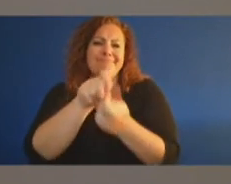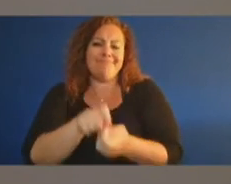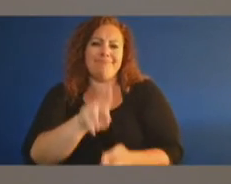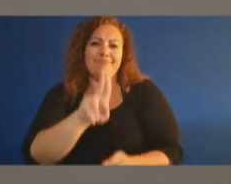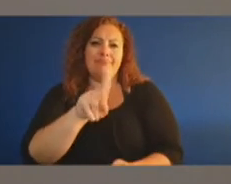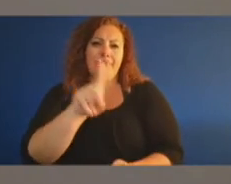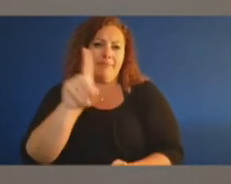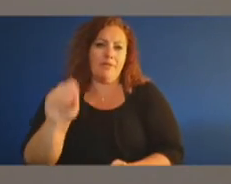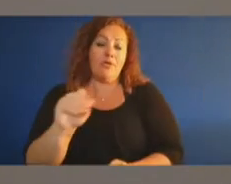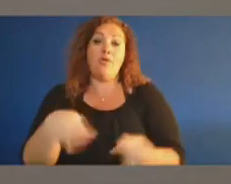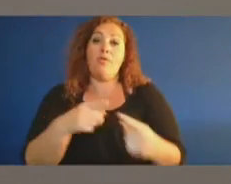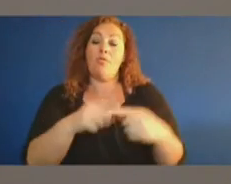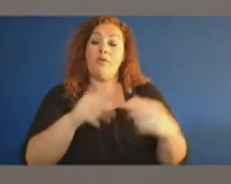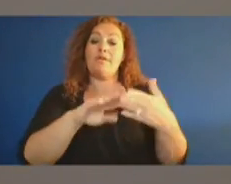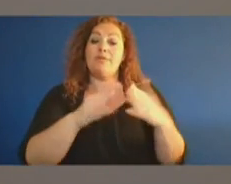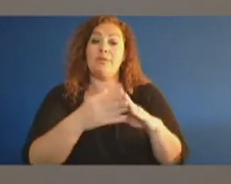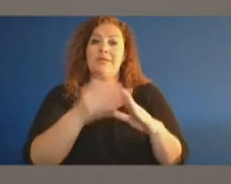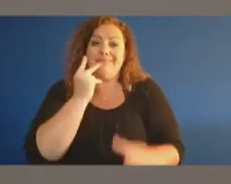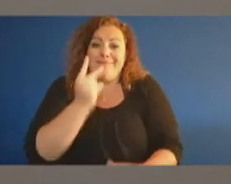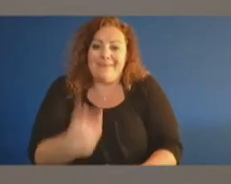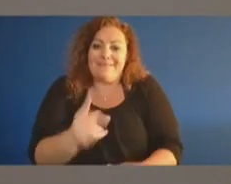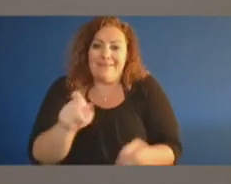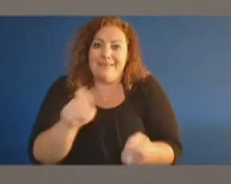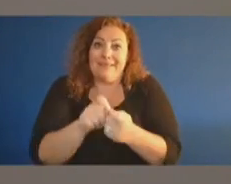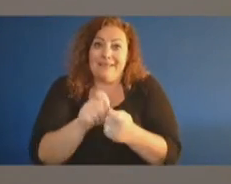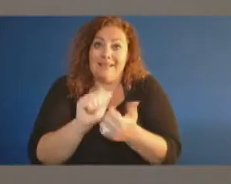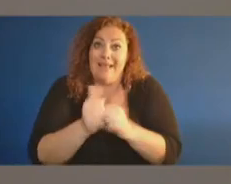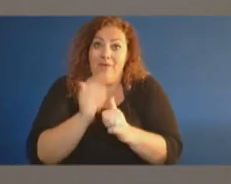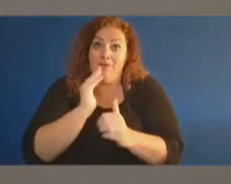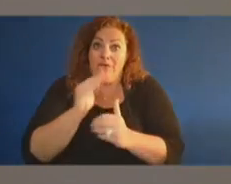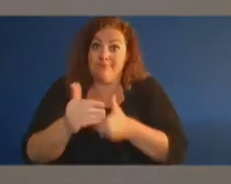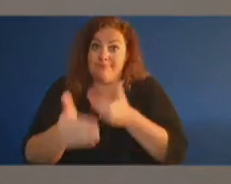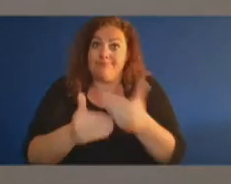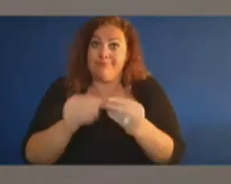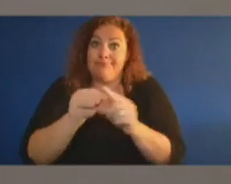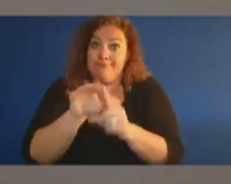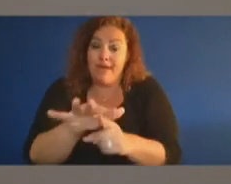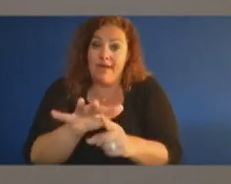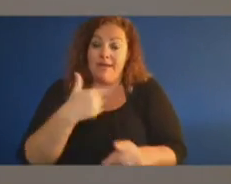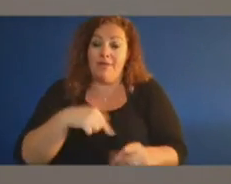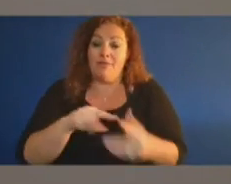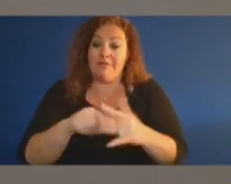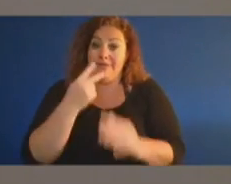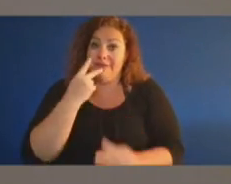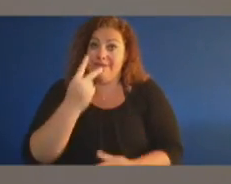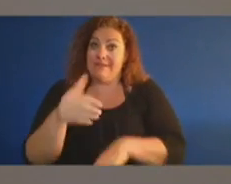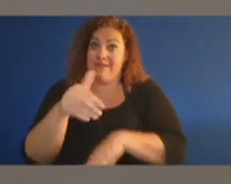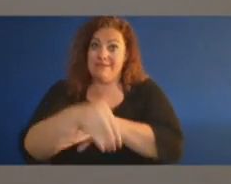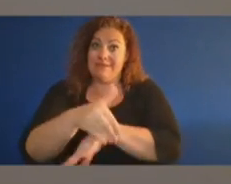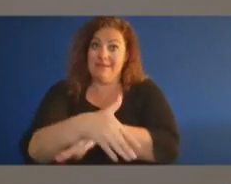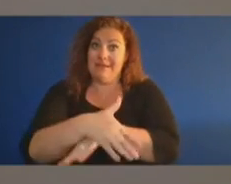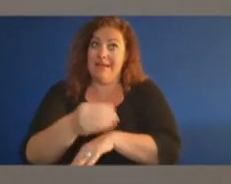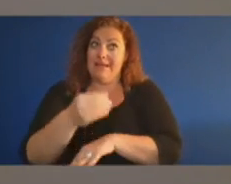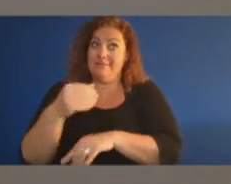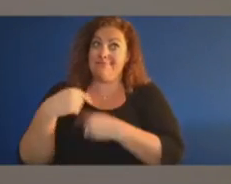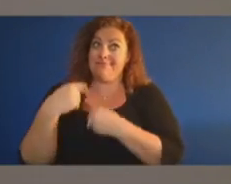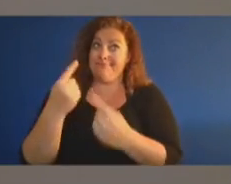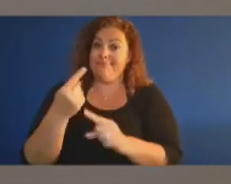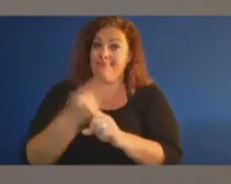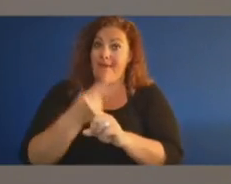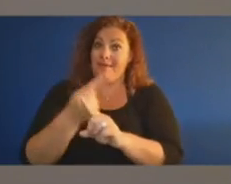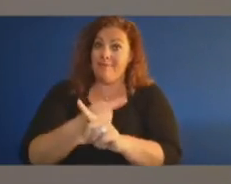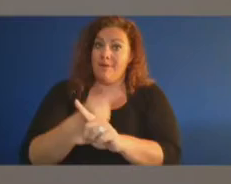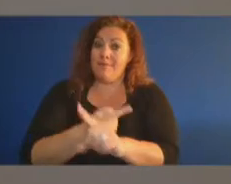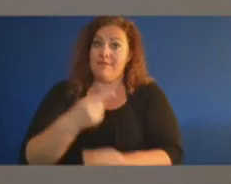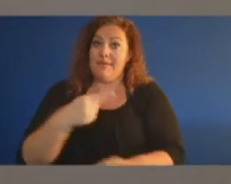community finds out exactly how this is going to roll out and we're starting to see it tonight in the last couple months they won't realize it